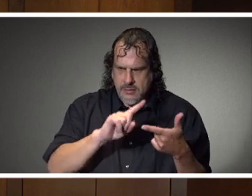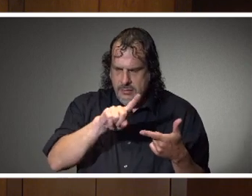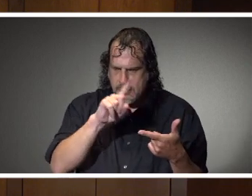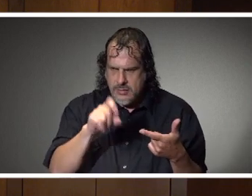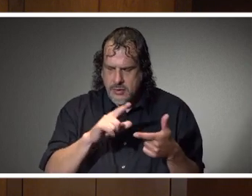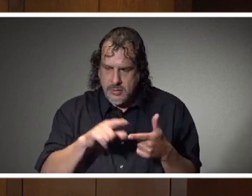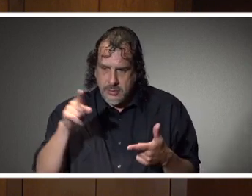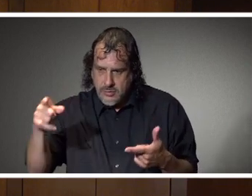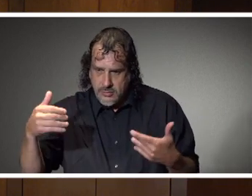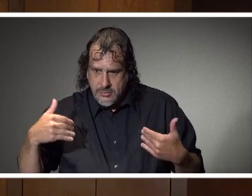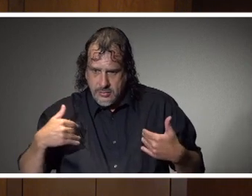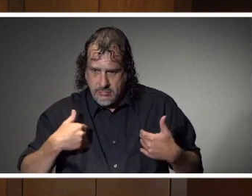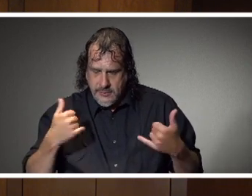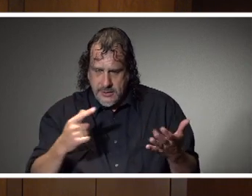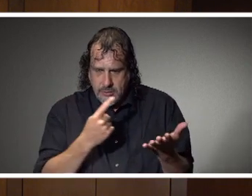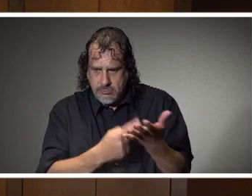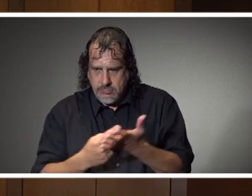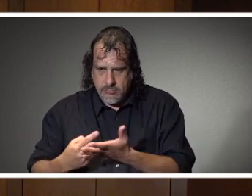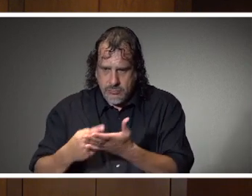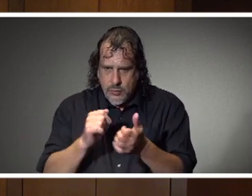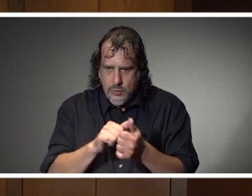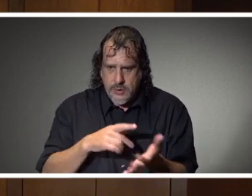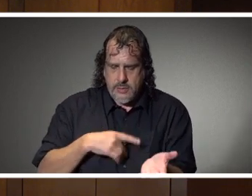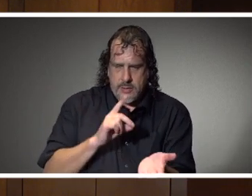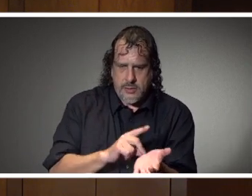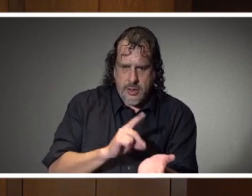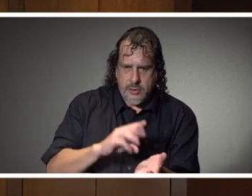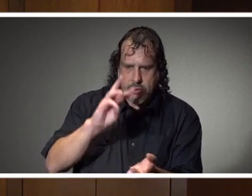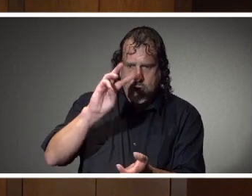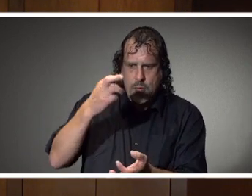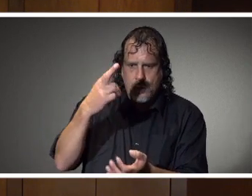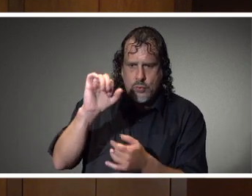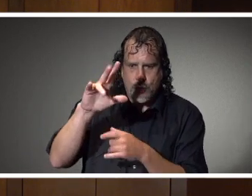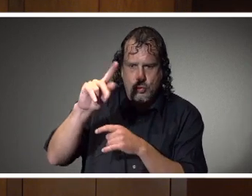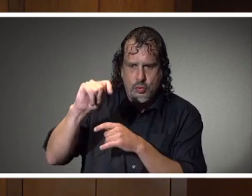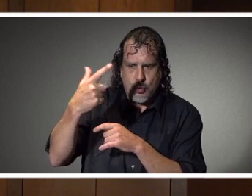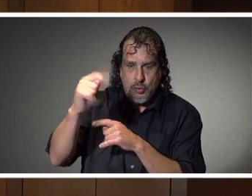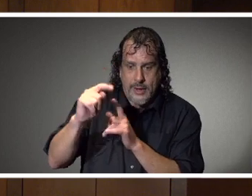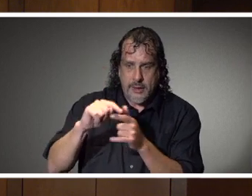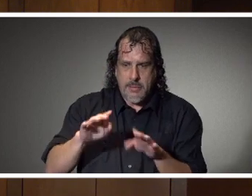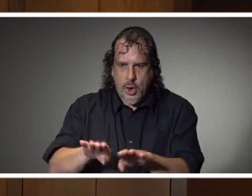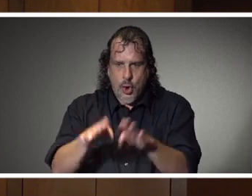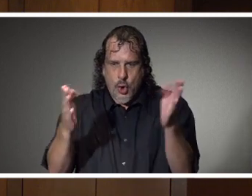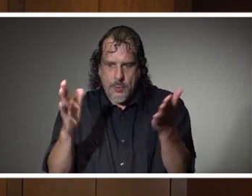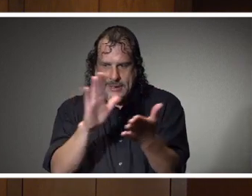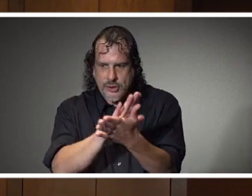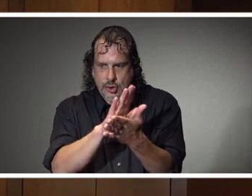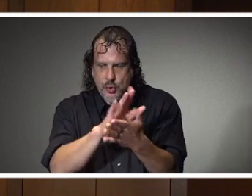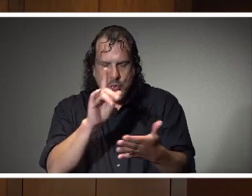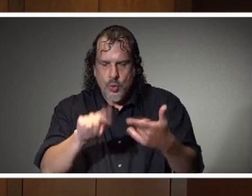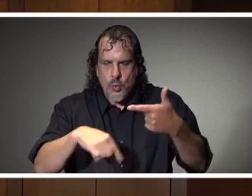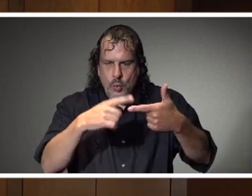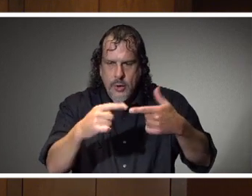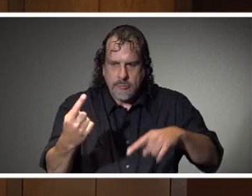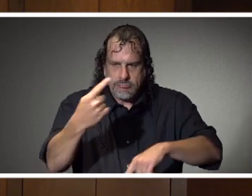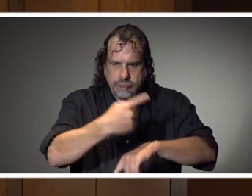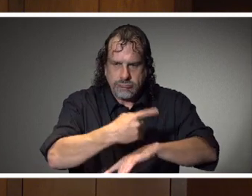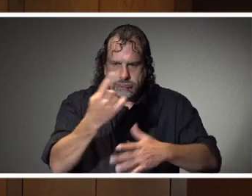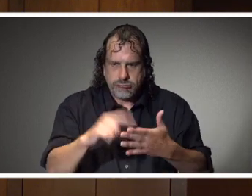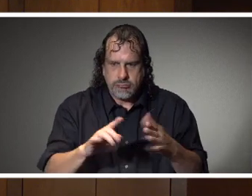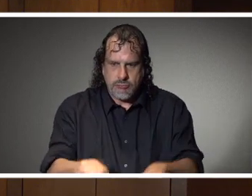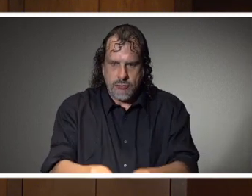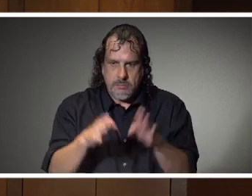there any talk been with Dr. Wright about the opening of schools, the timeline that you guys may